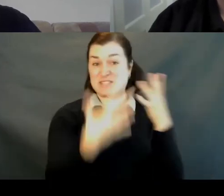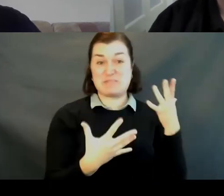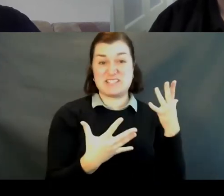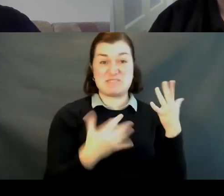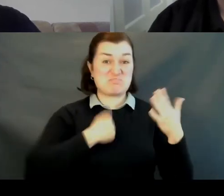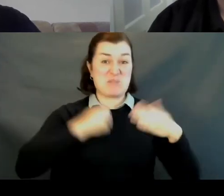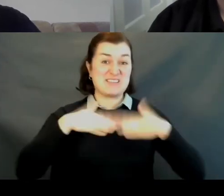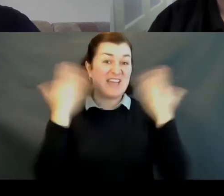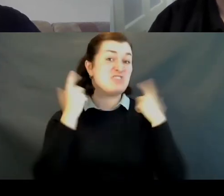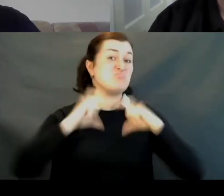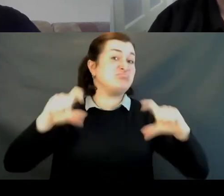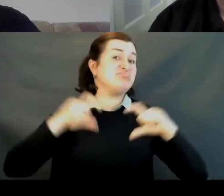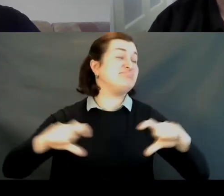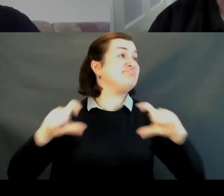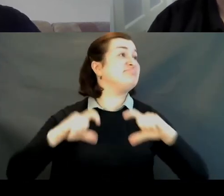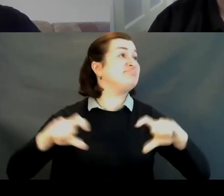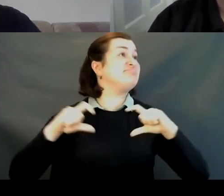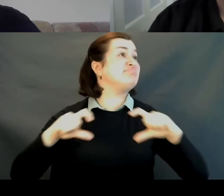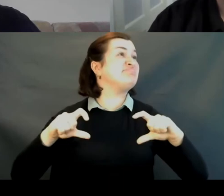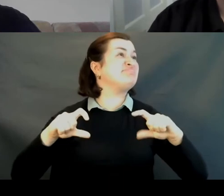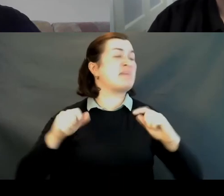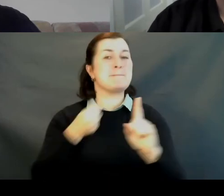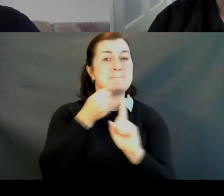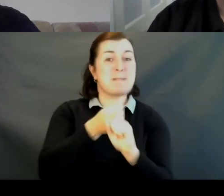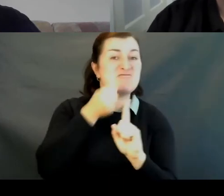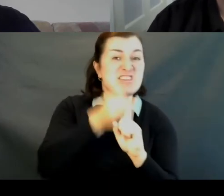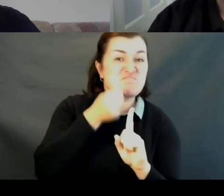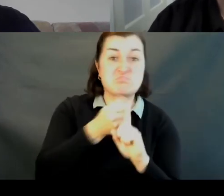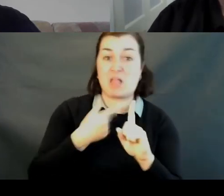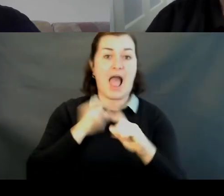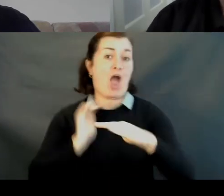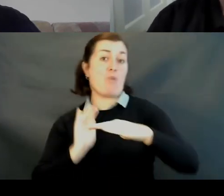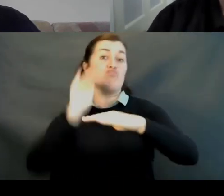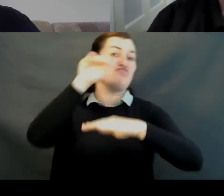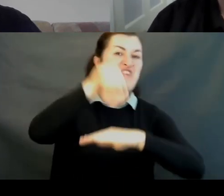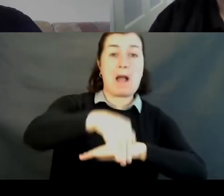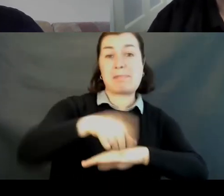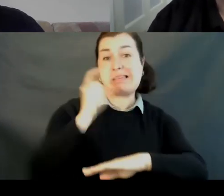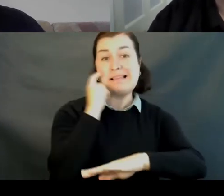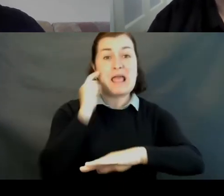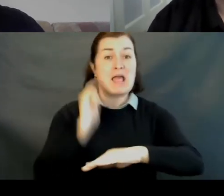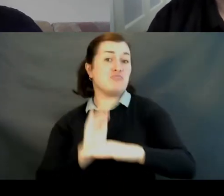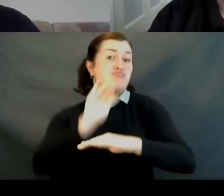and I overcome the barriers in a very seamless way almost.